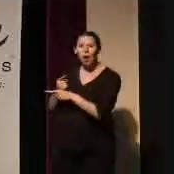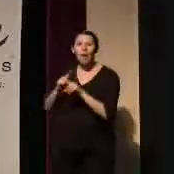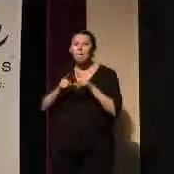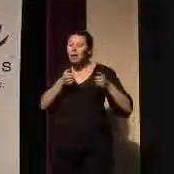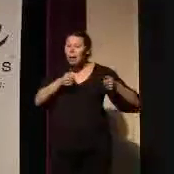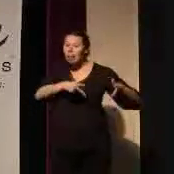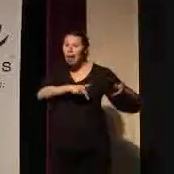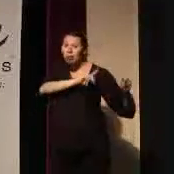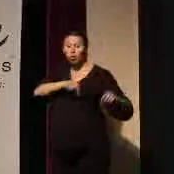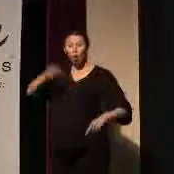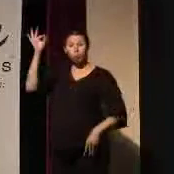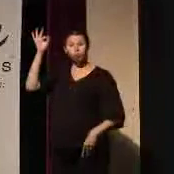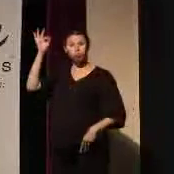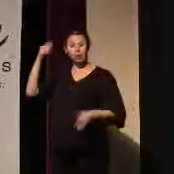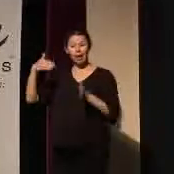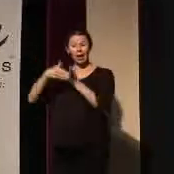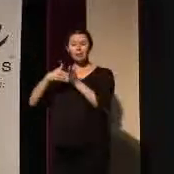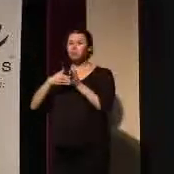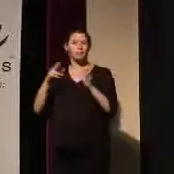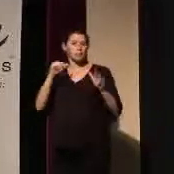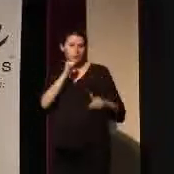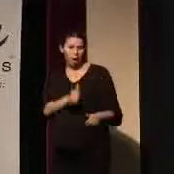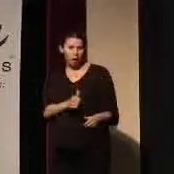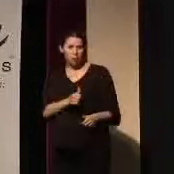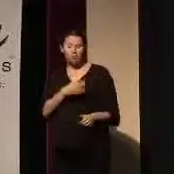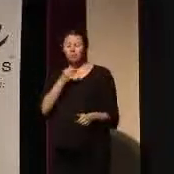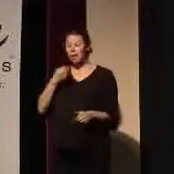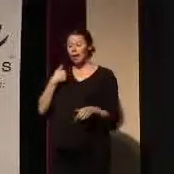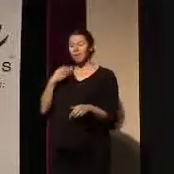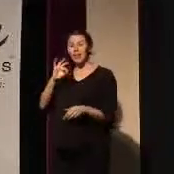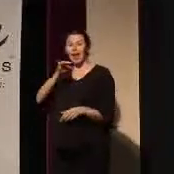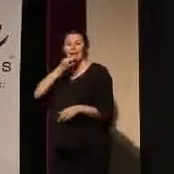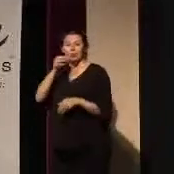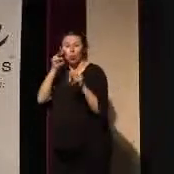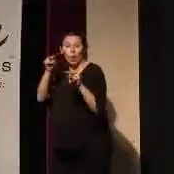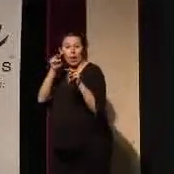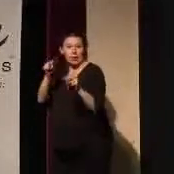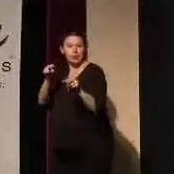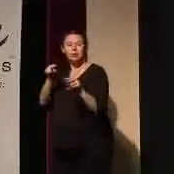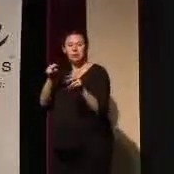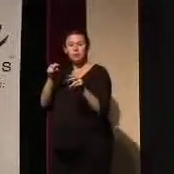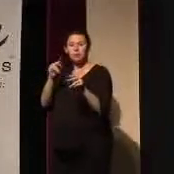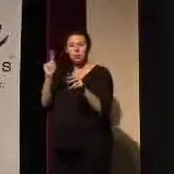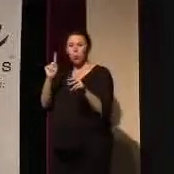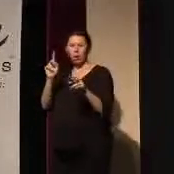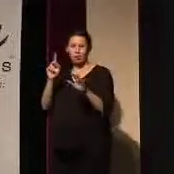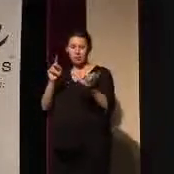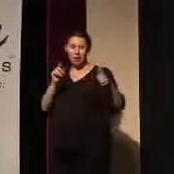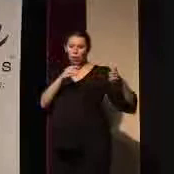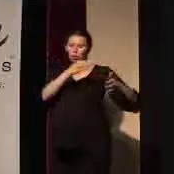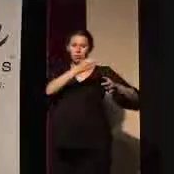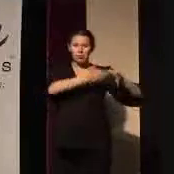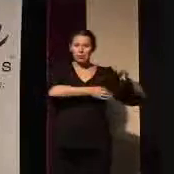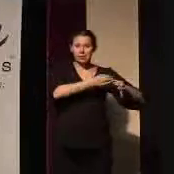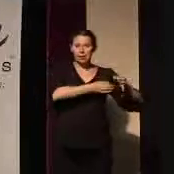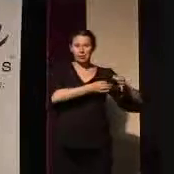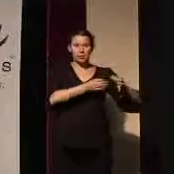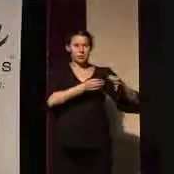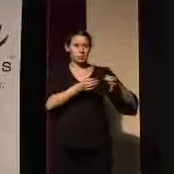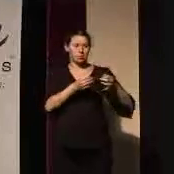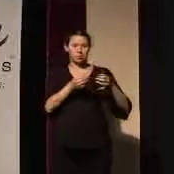done of this very defense expert witness, Dr. Vincent DiMaio, in other cases where he was completely eviscerated, and it didn't happen in this